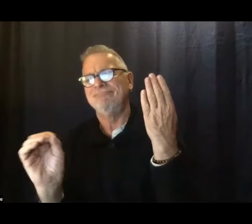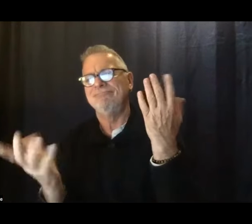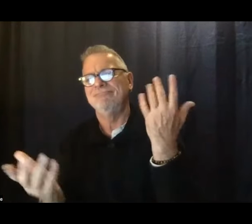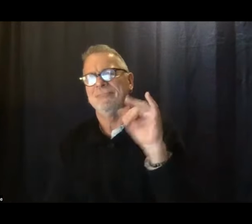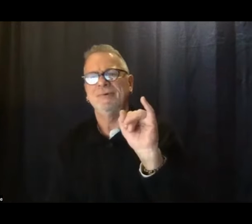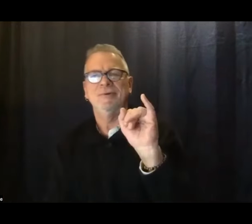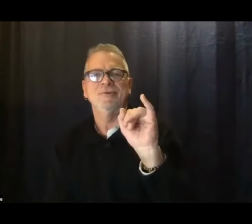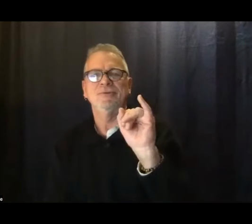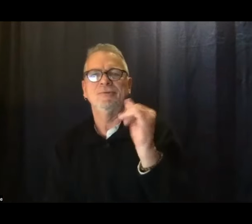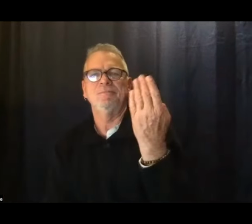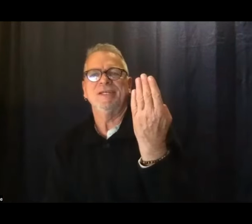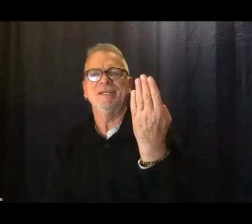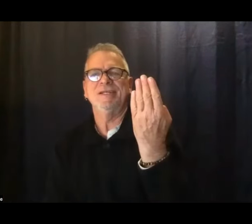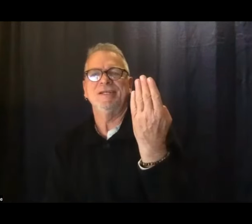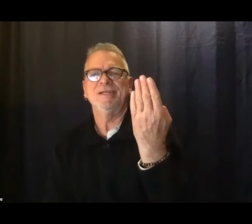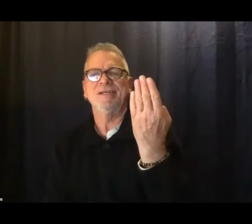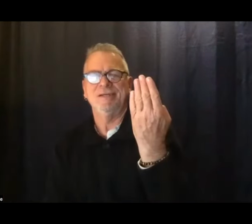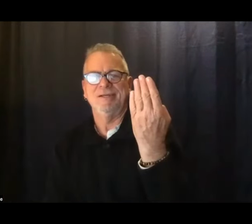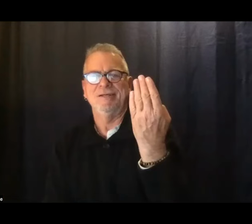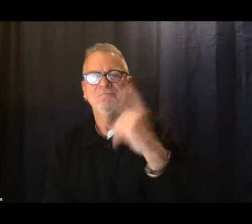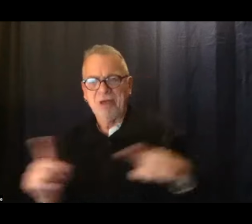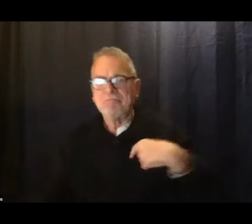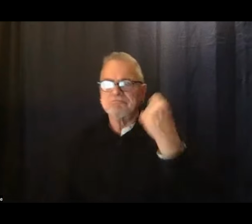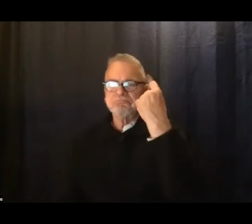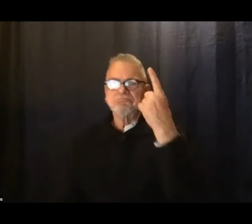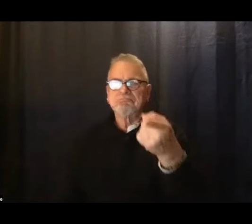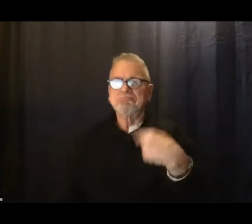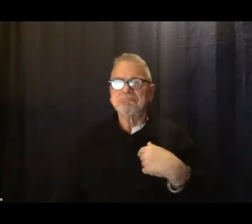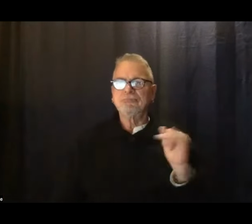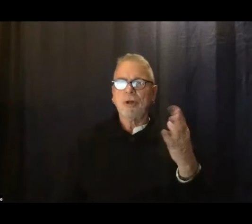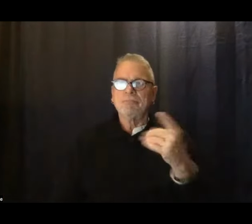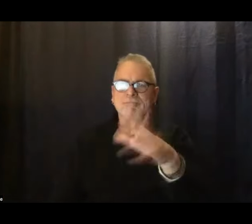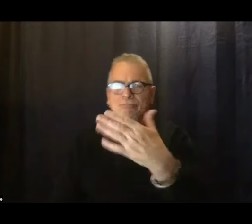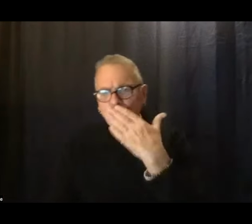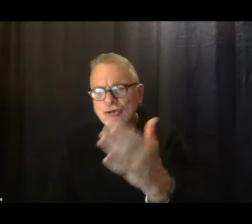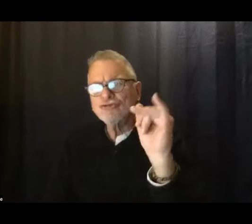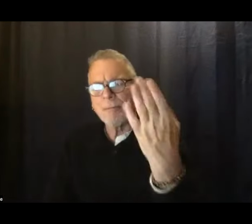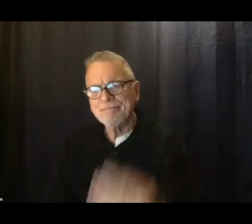go? J to the B, job.